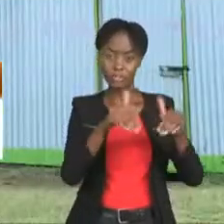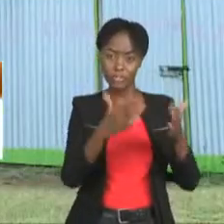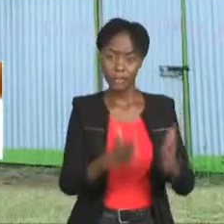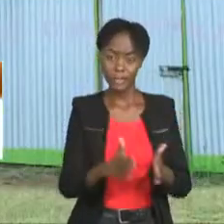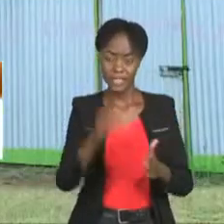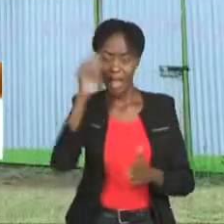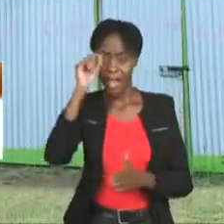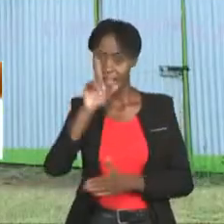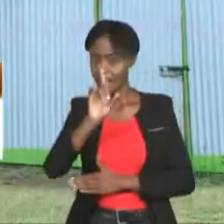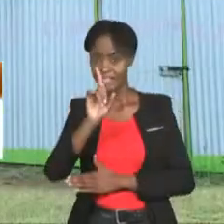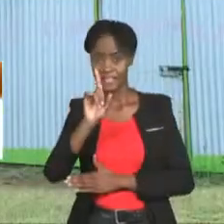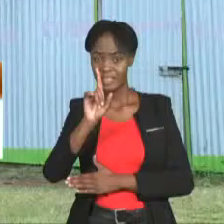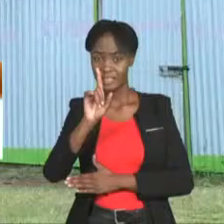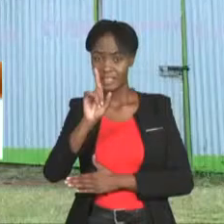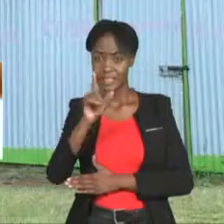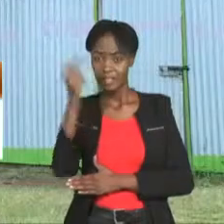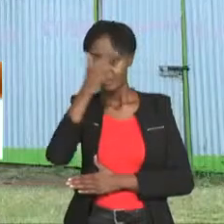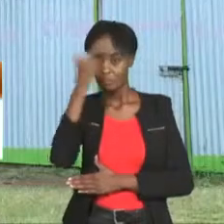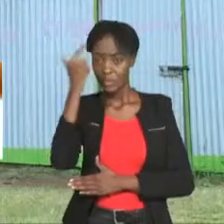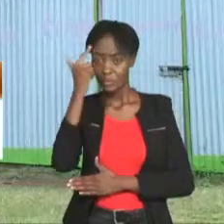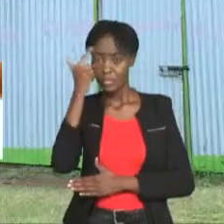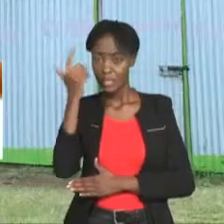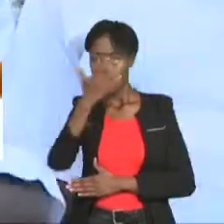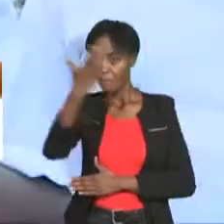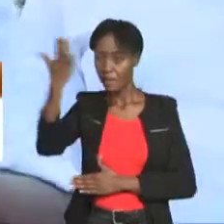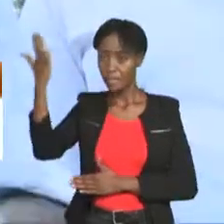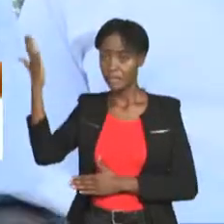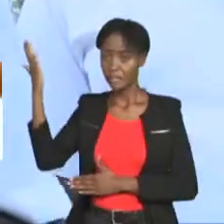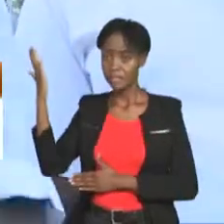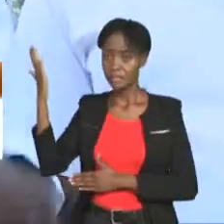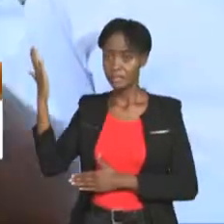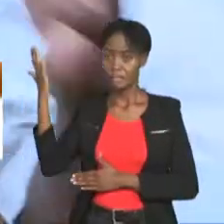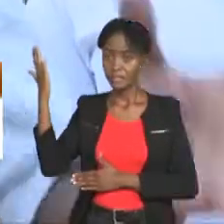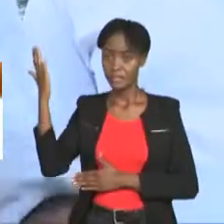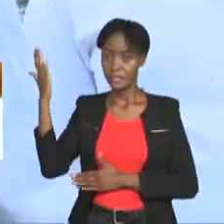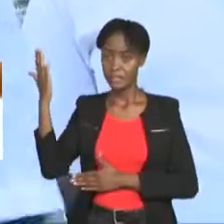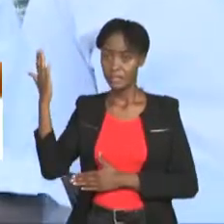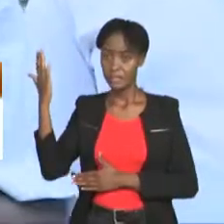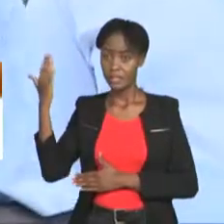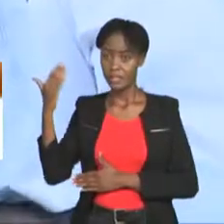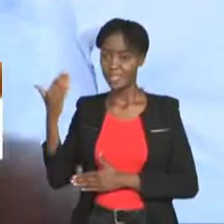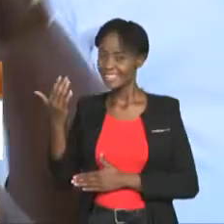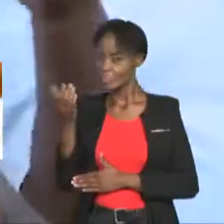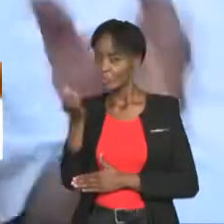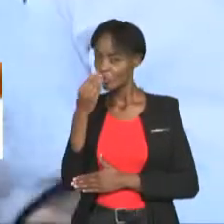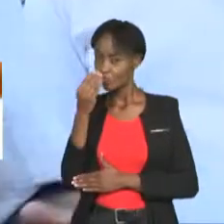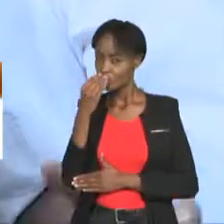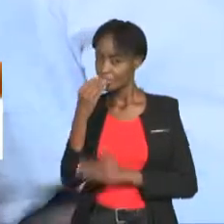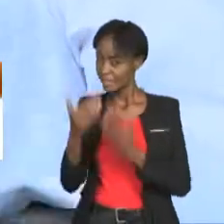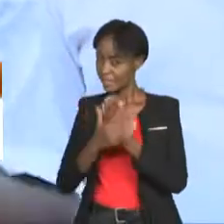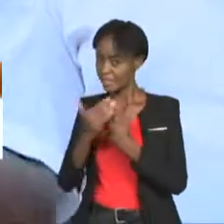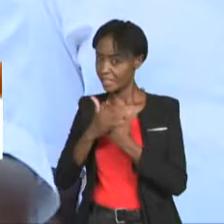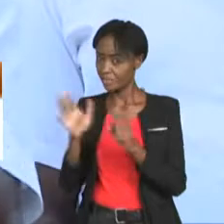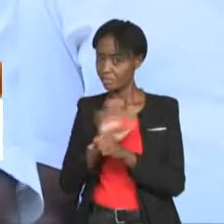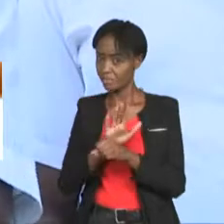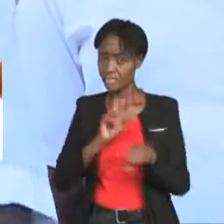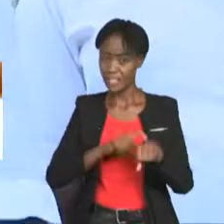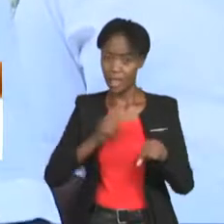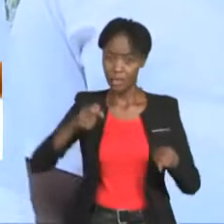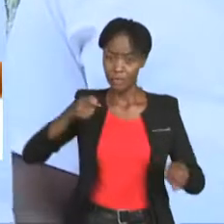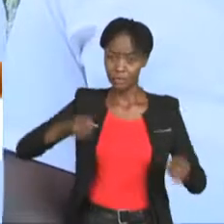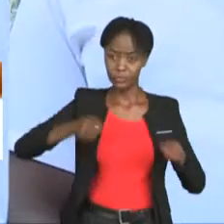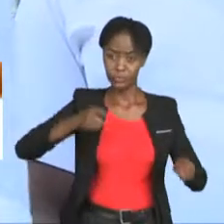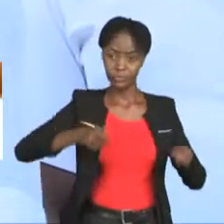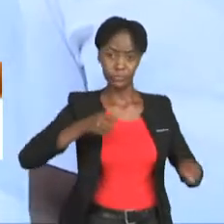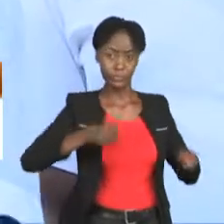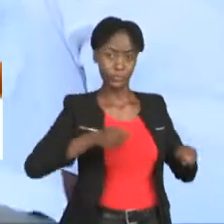alert in terms of the kind of feeding even habits. To spray, wait for a maximum